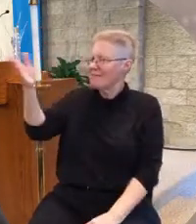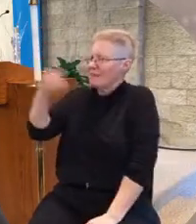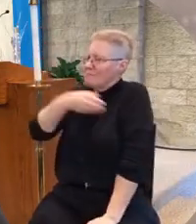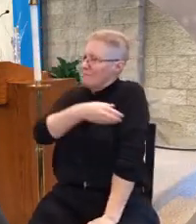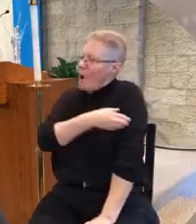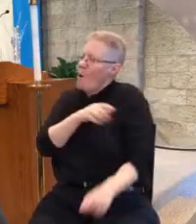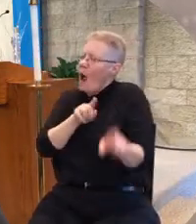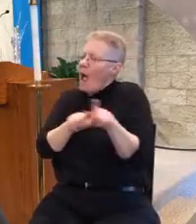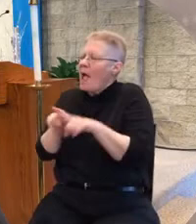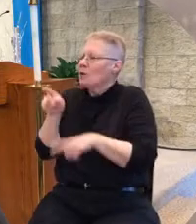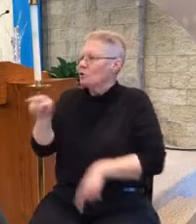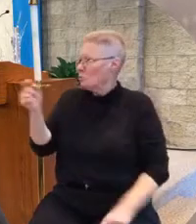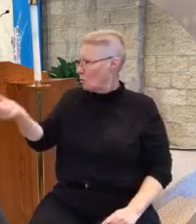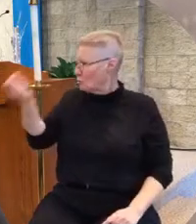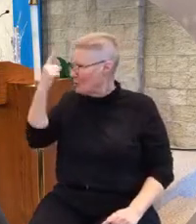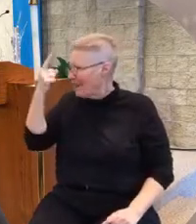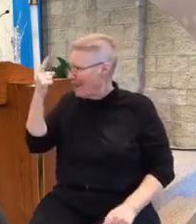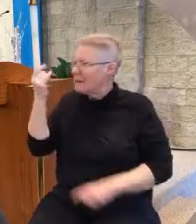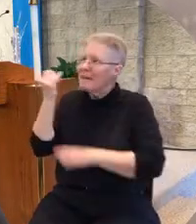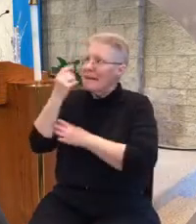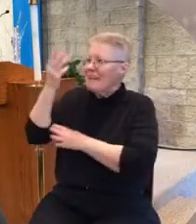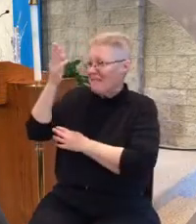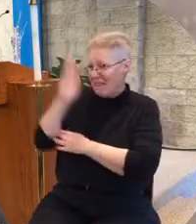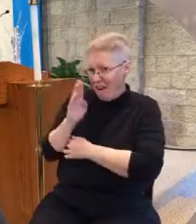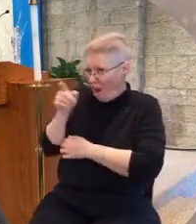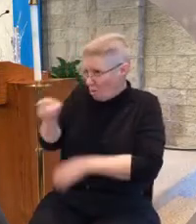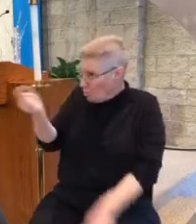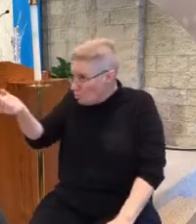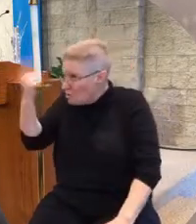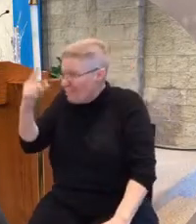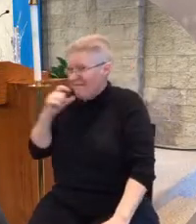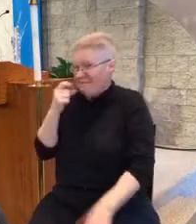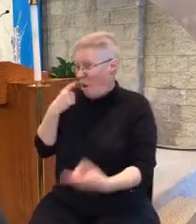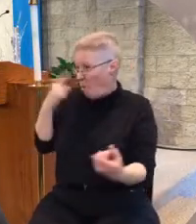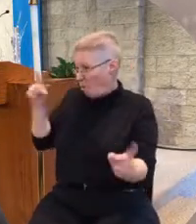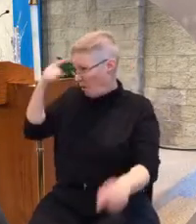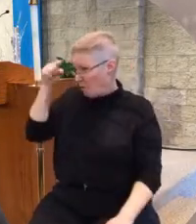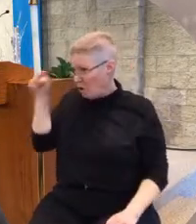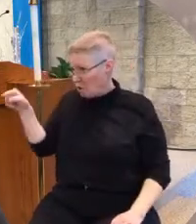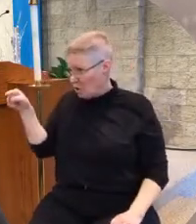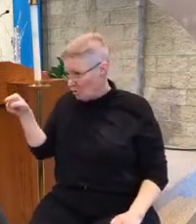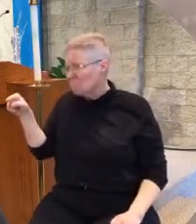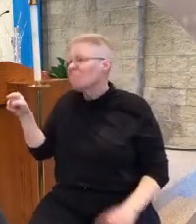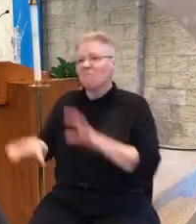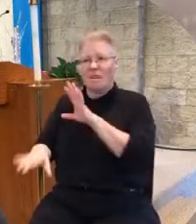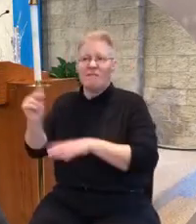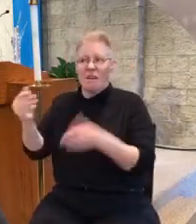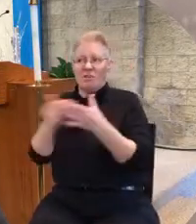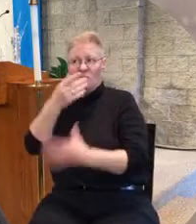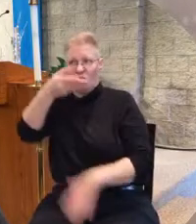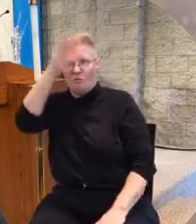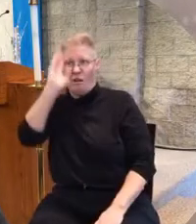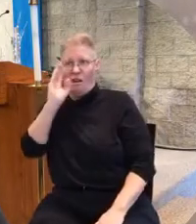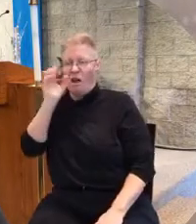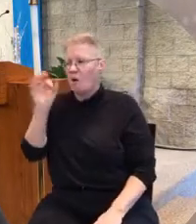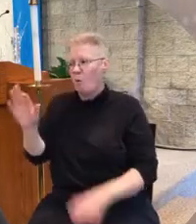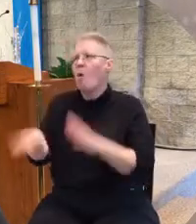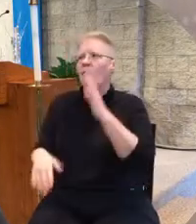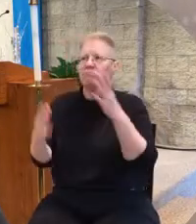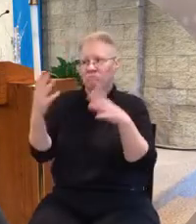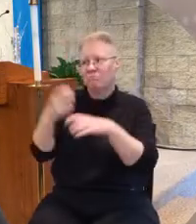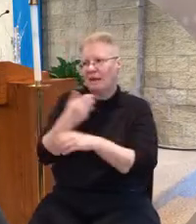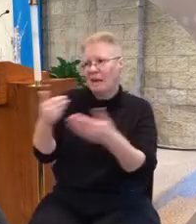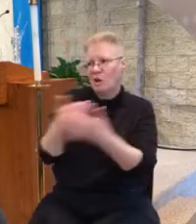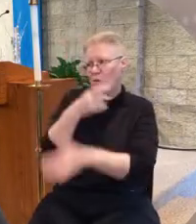I like to say, if the God of your understanding ain't working for you, then it's time to get a new God, or it's time to get a new understanding. Can I get an